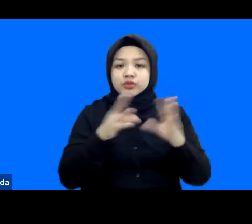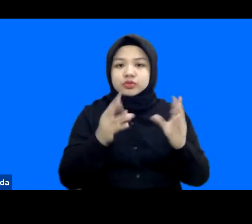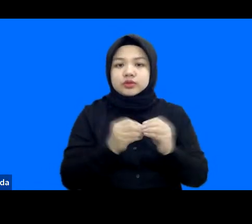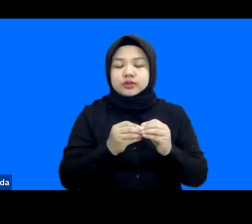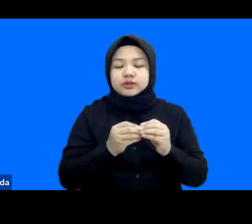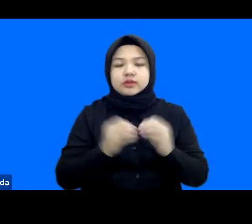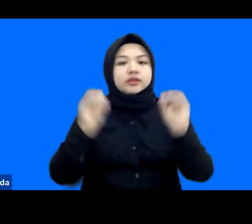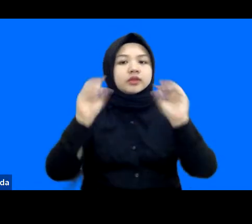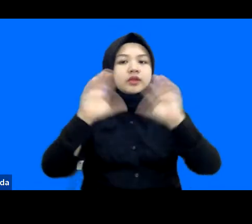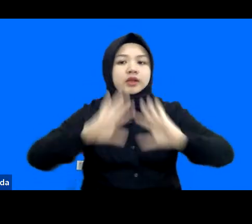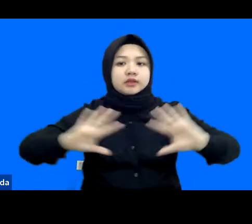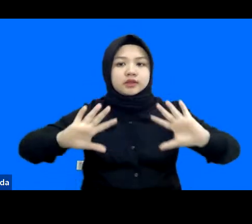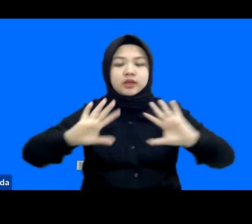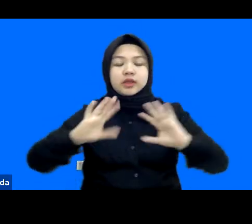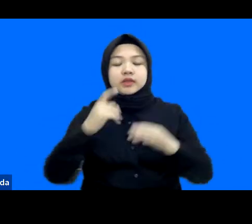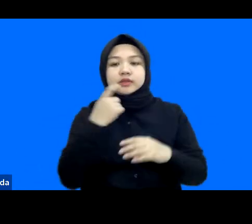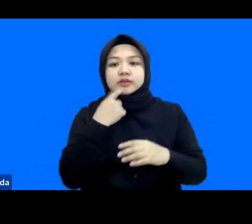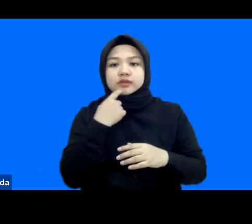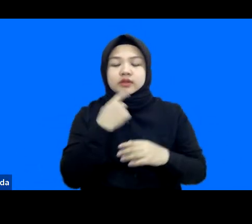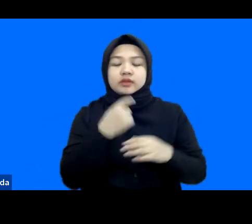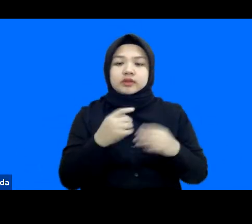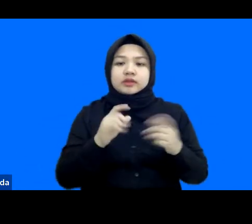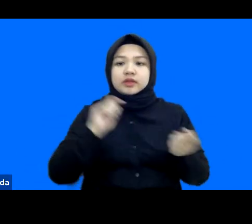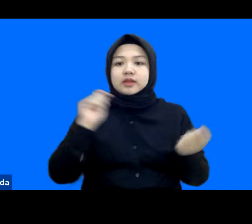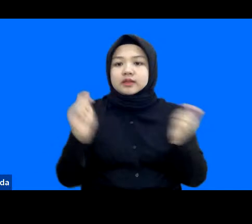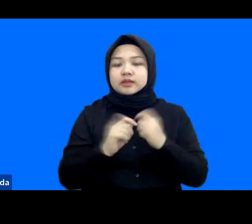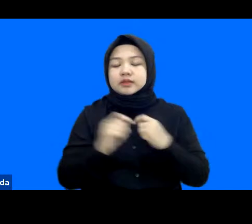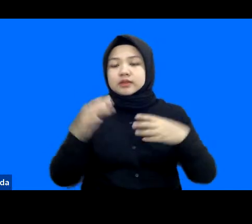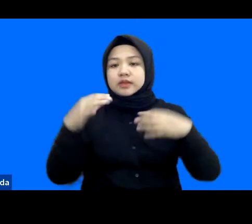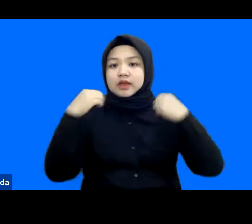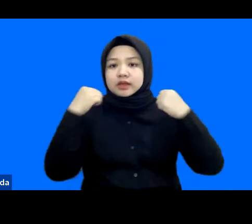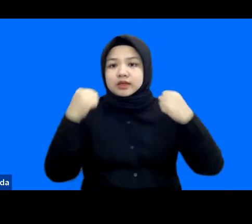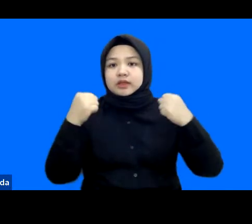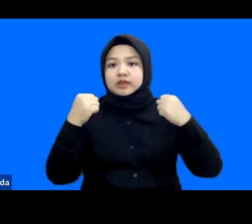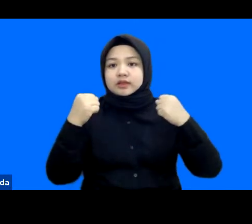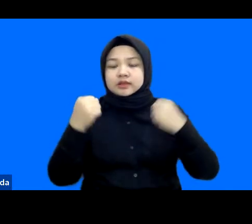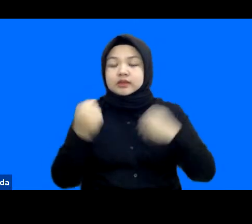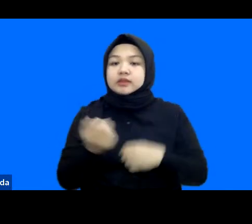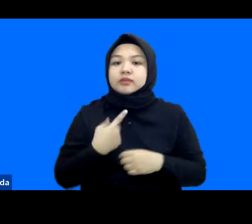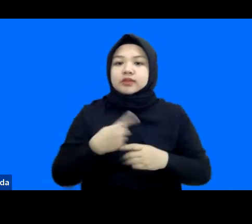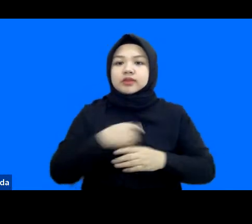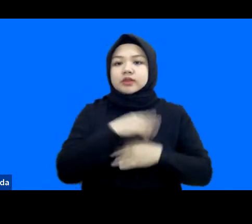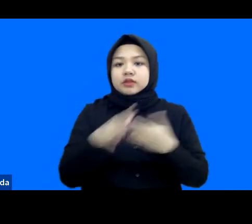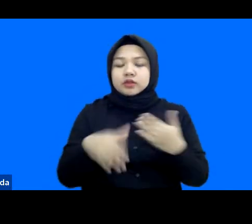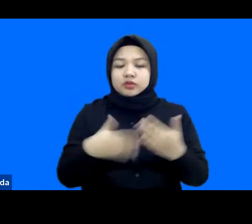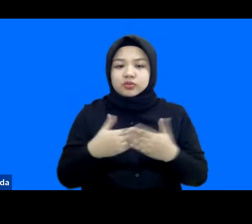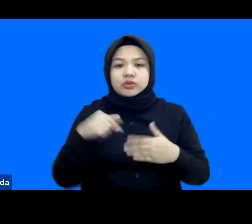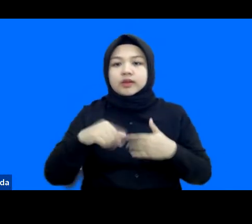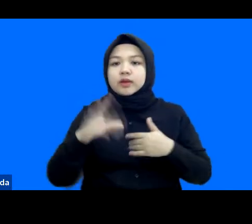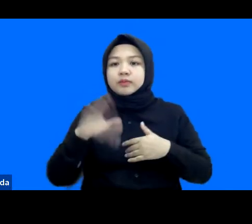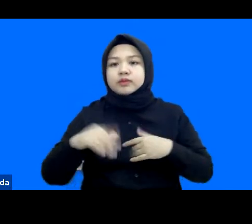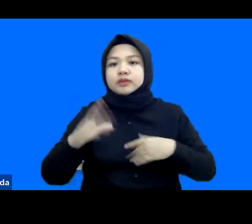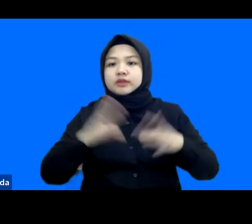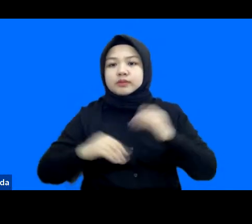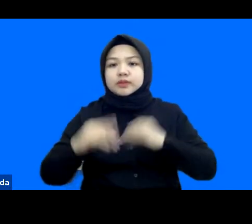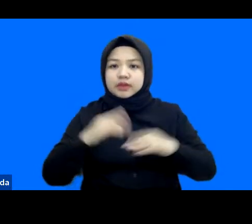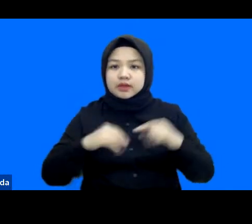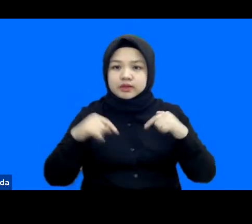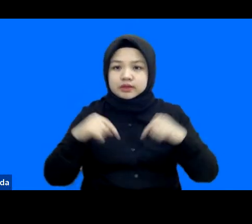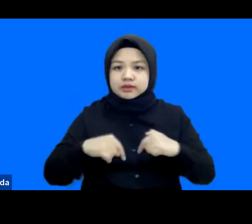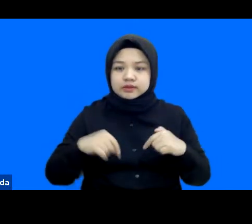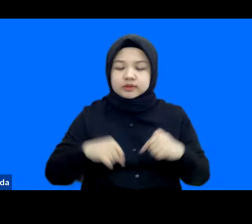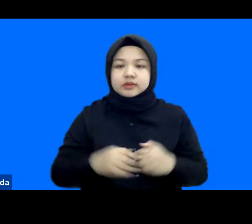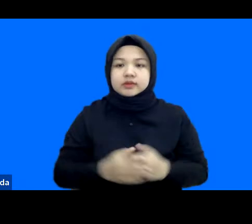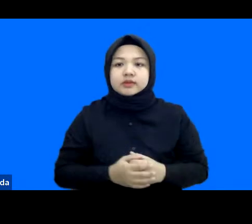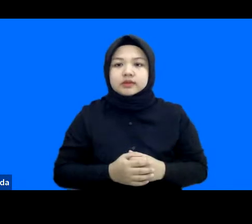like everywhere. Every organizations that focus on green development, something like that, for sure